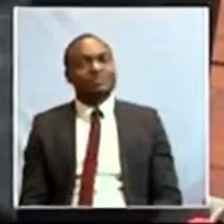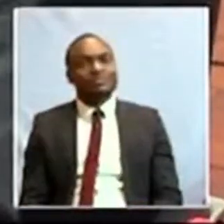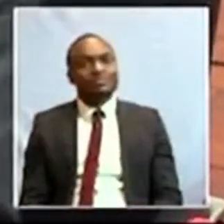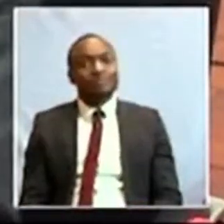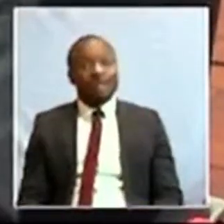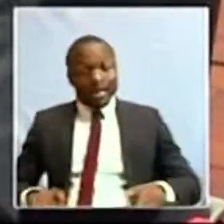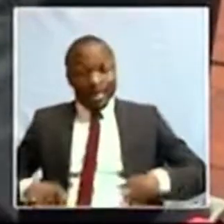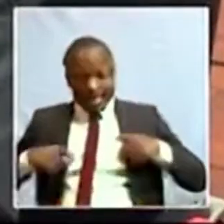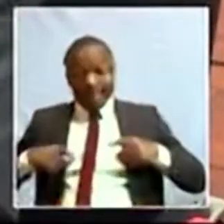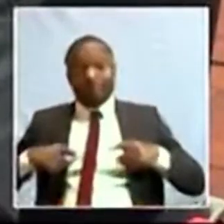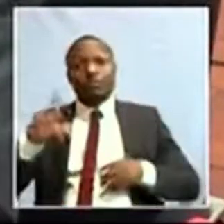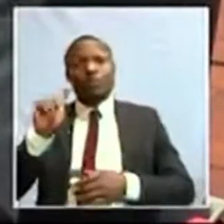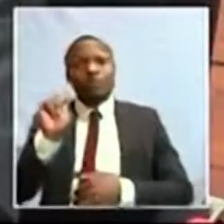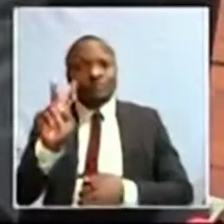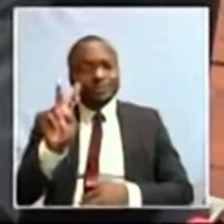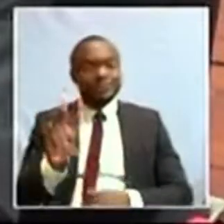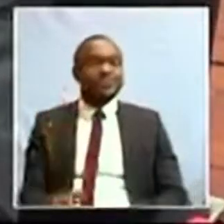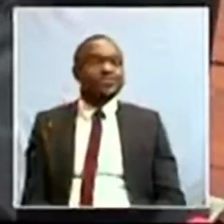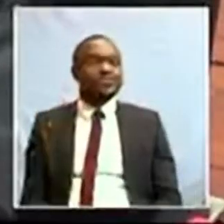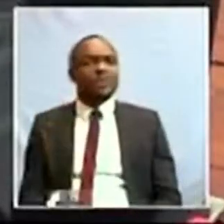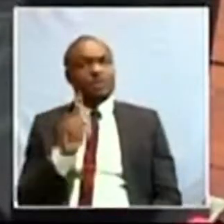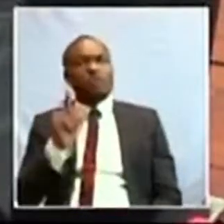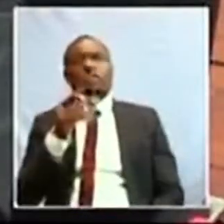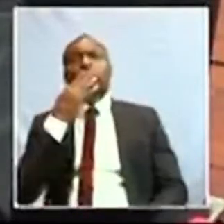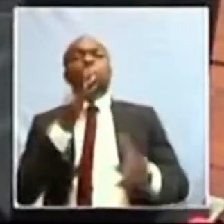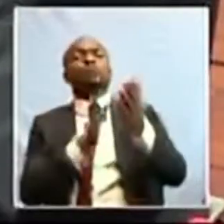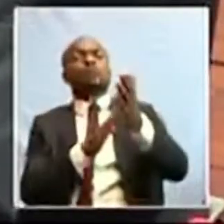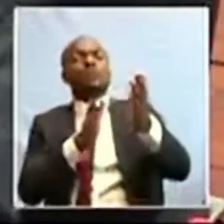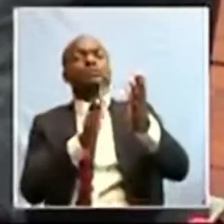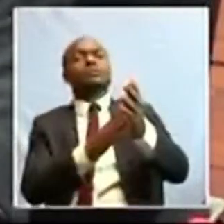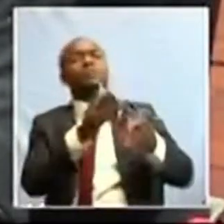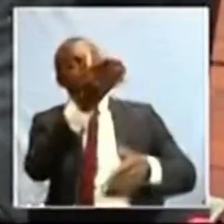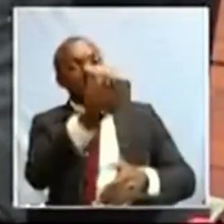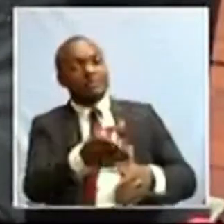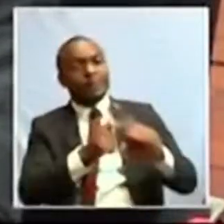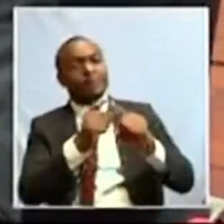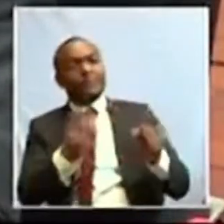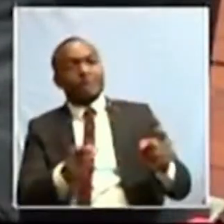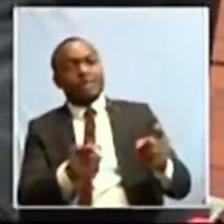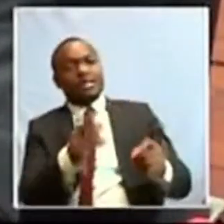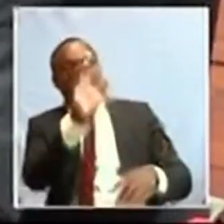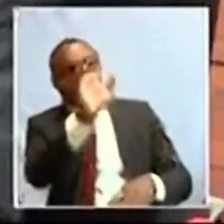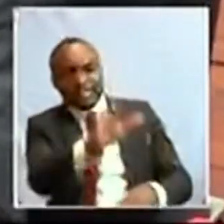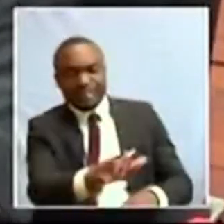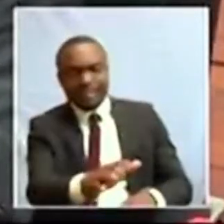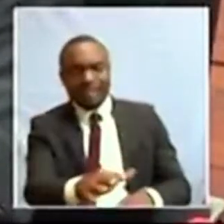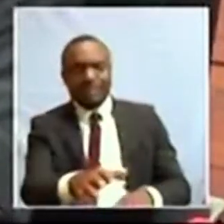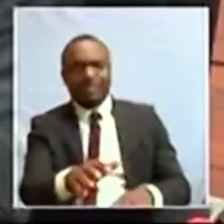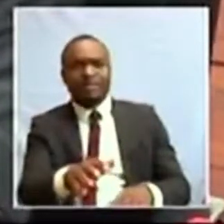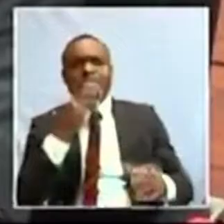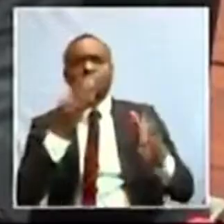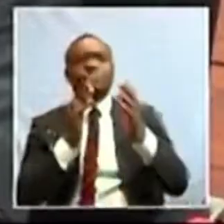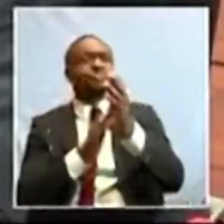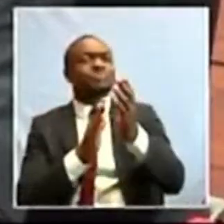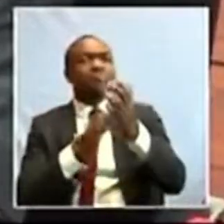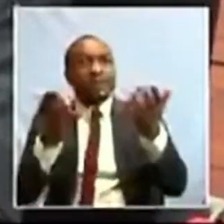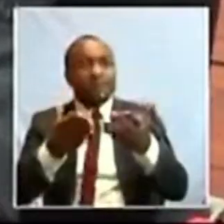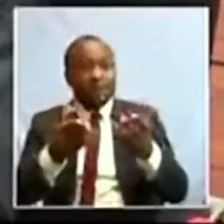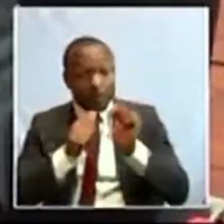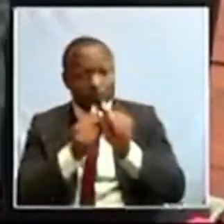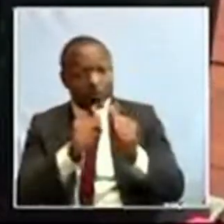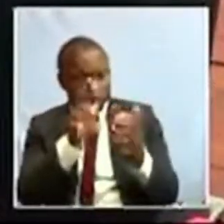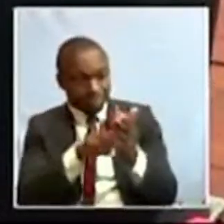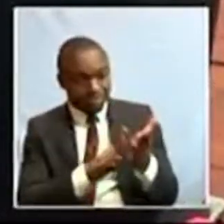live on TV, you are praising them like that. But when you go down on the ground, you are not praising them based on the